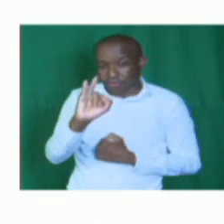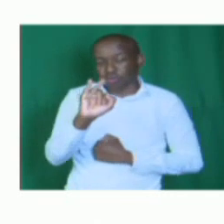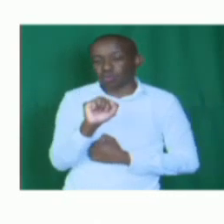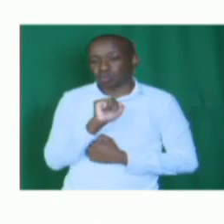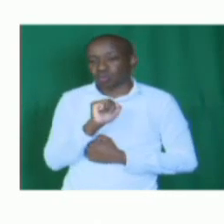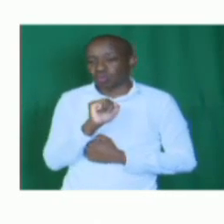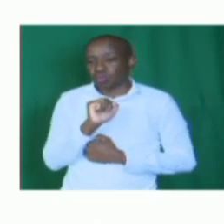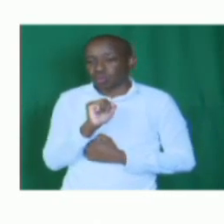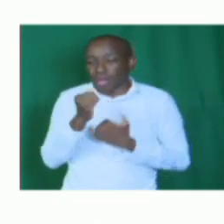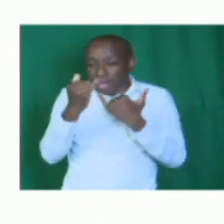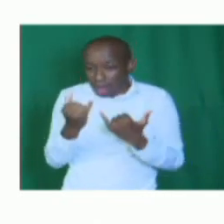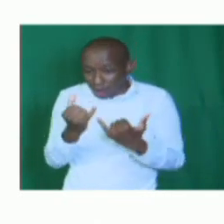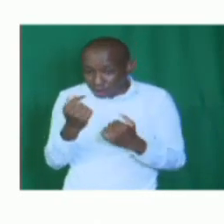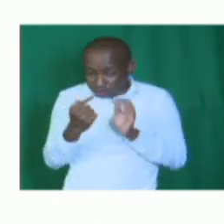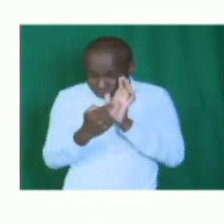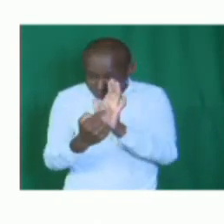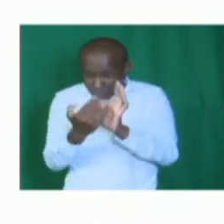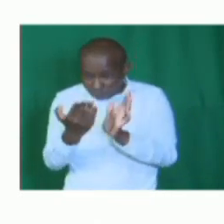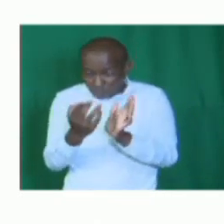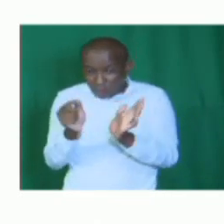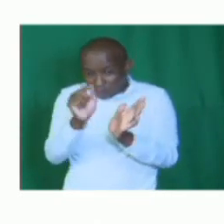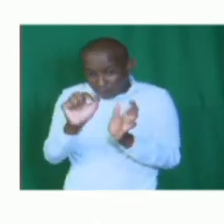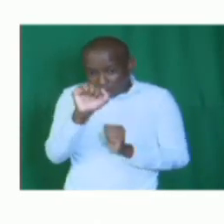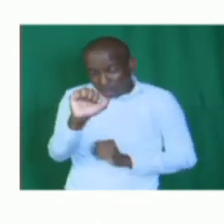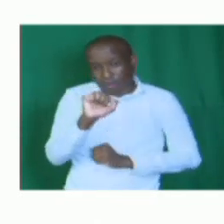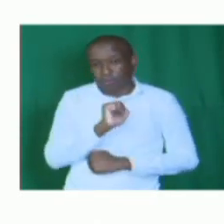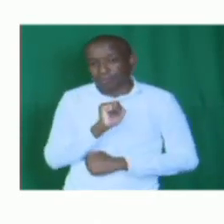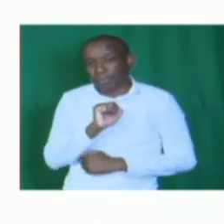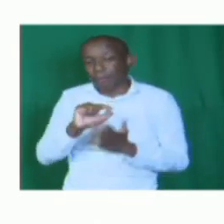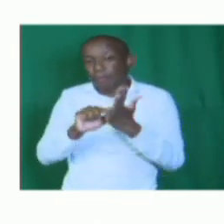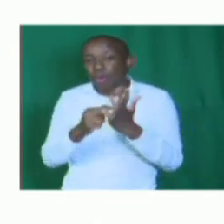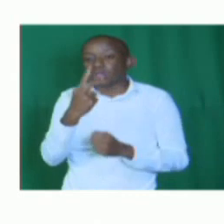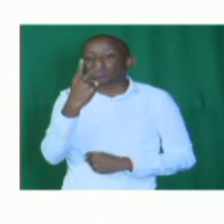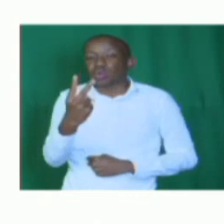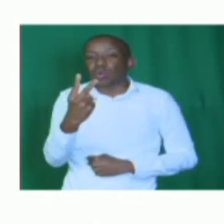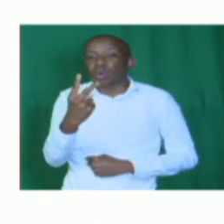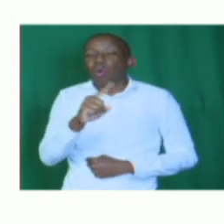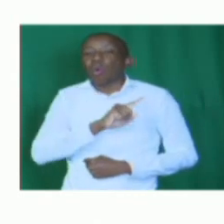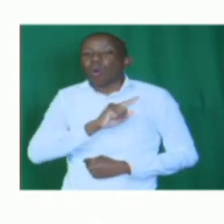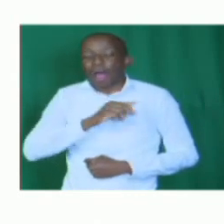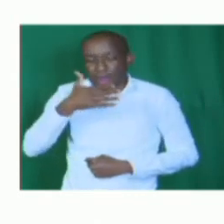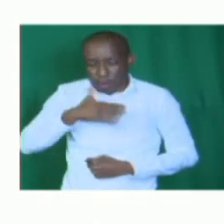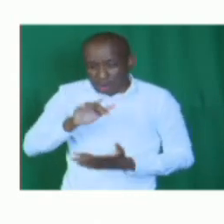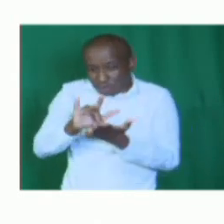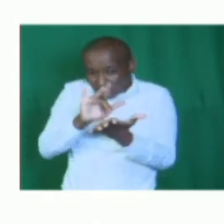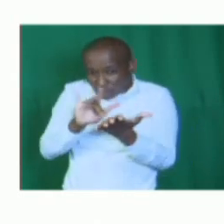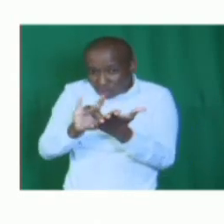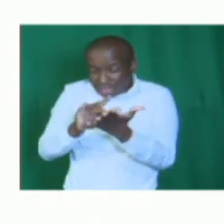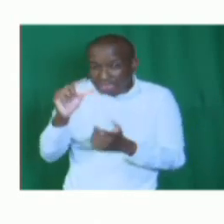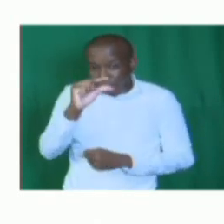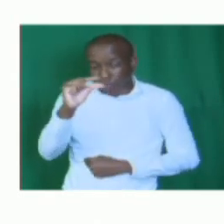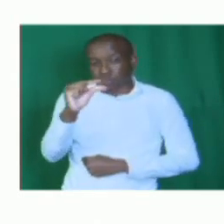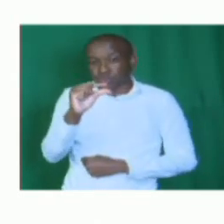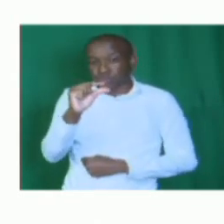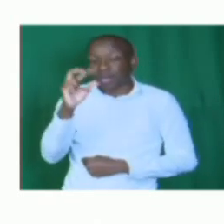-2, which happens to be here, right over there. We want to calculate the gradient. Remember, we